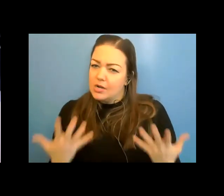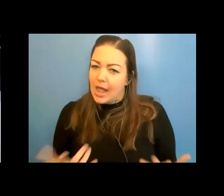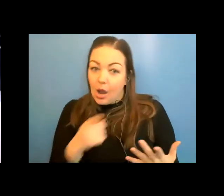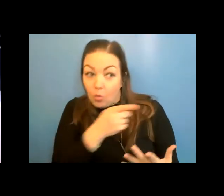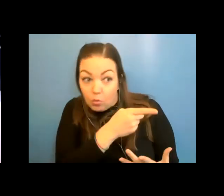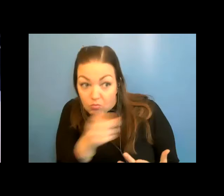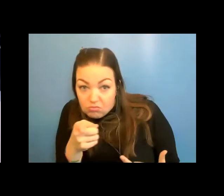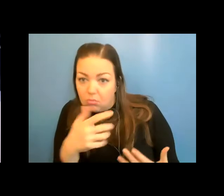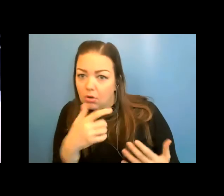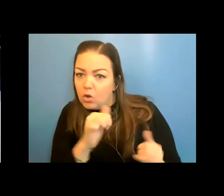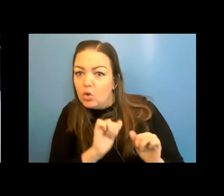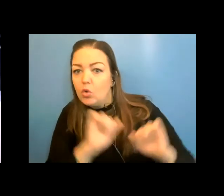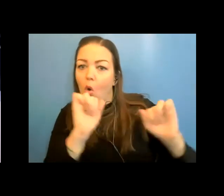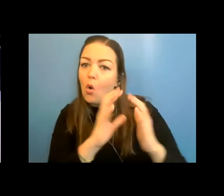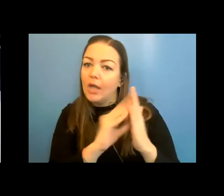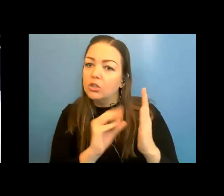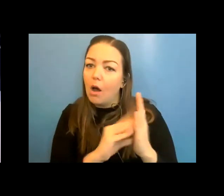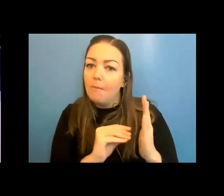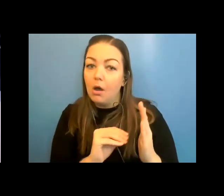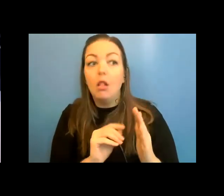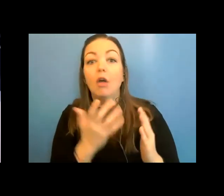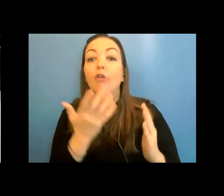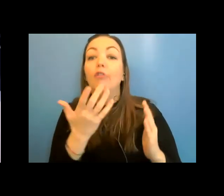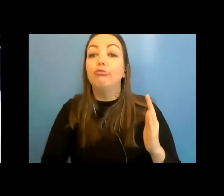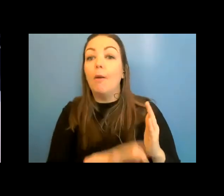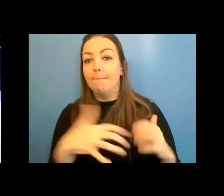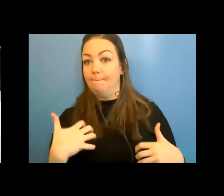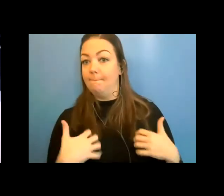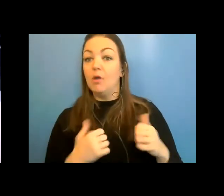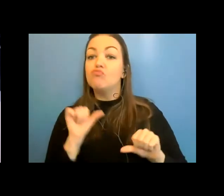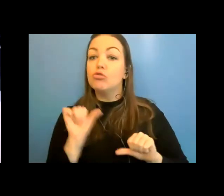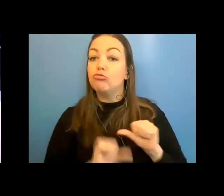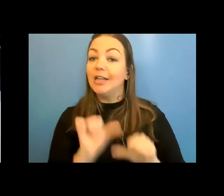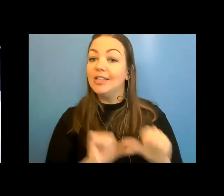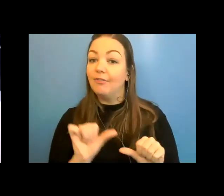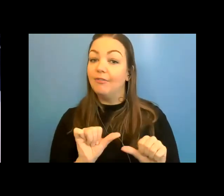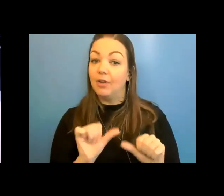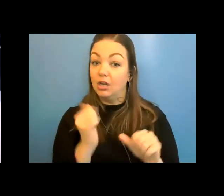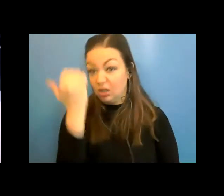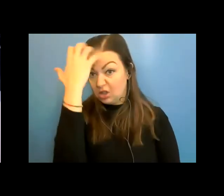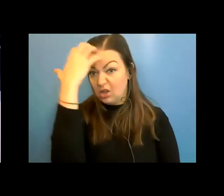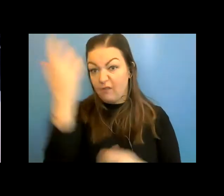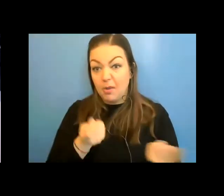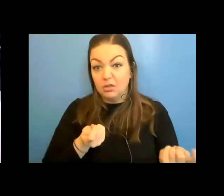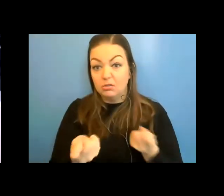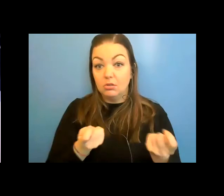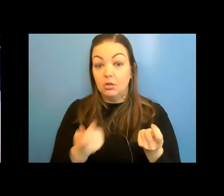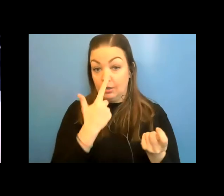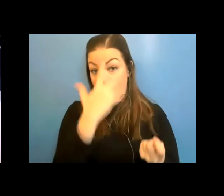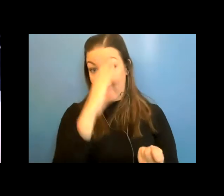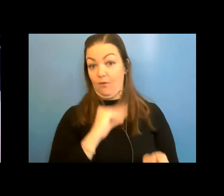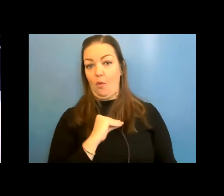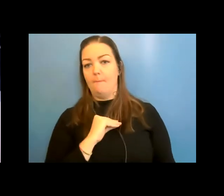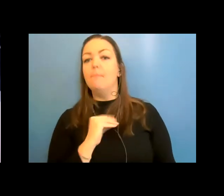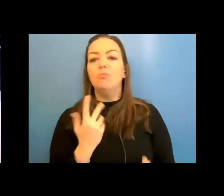of really good ways of doing things. And we're also looking at the moment for anyone with financial and legal expertise to be on the board. So do get in touch